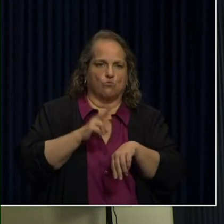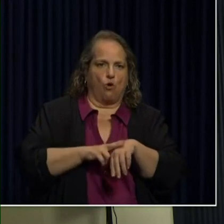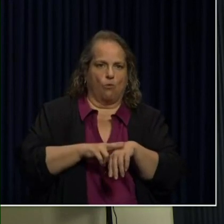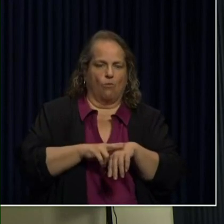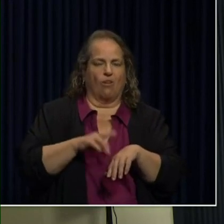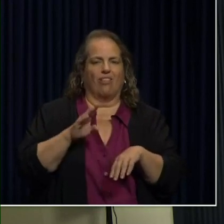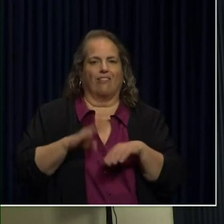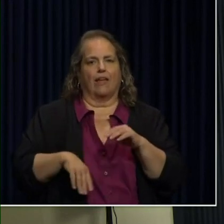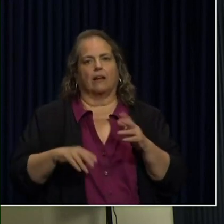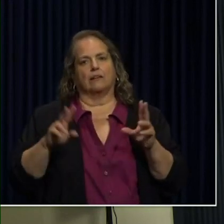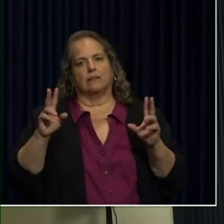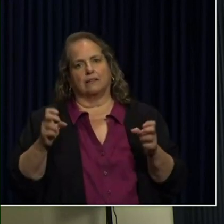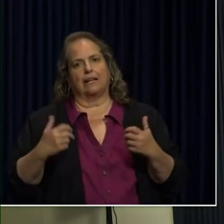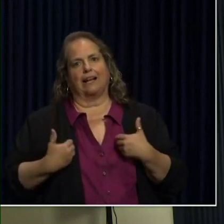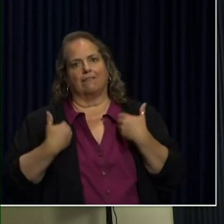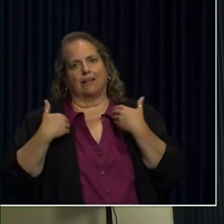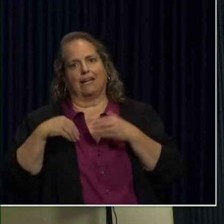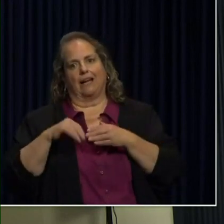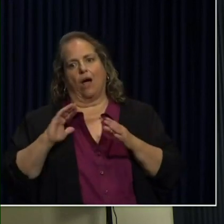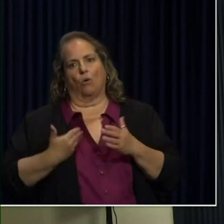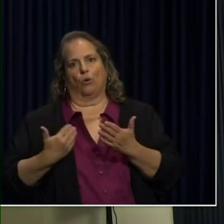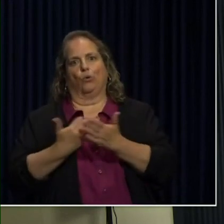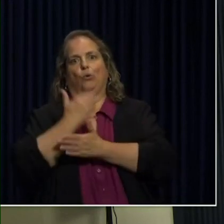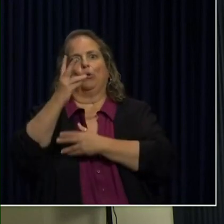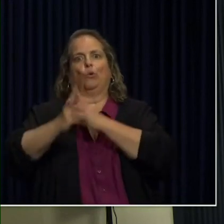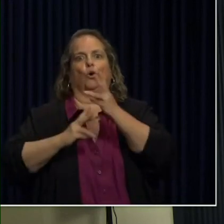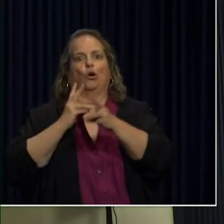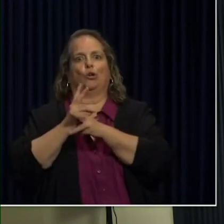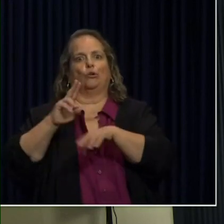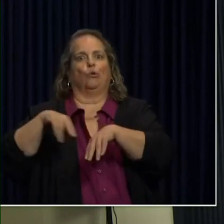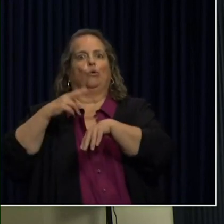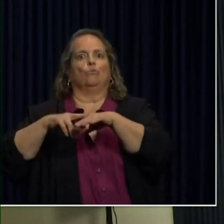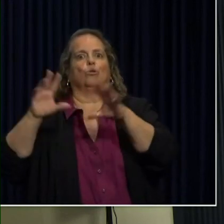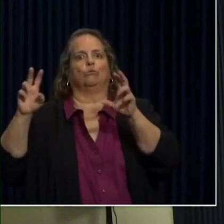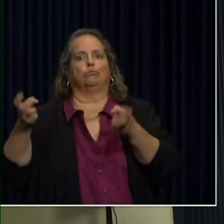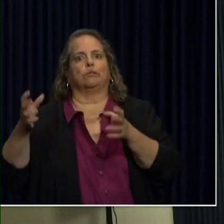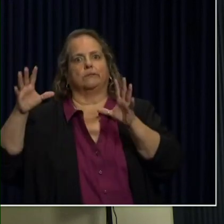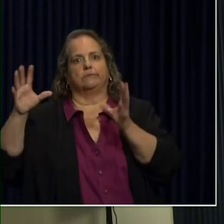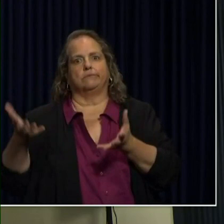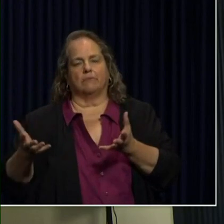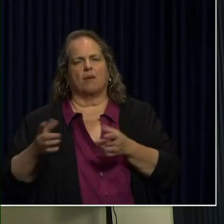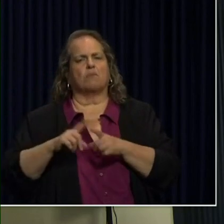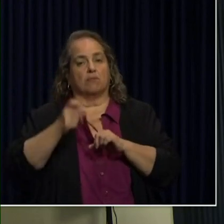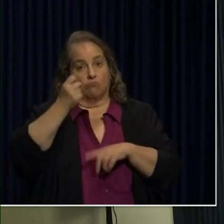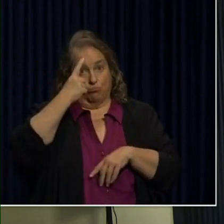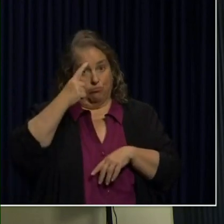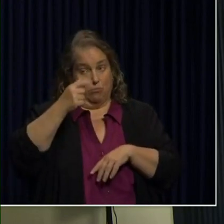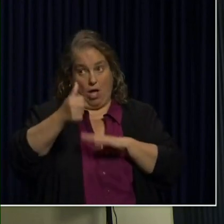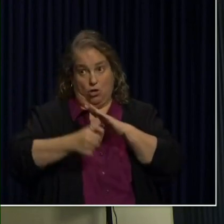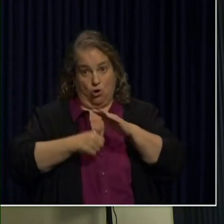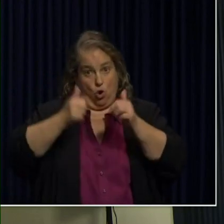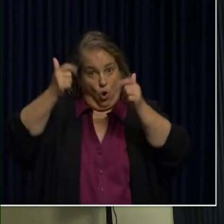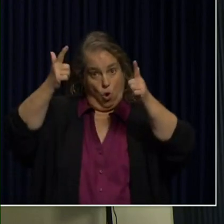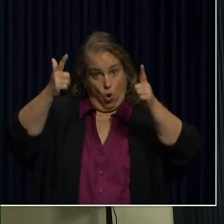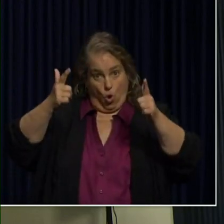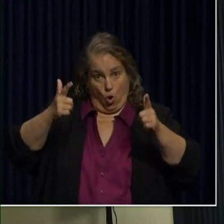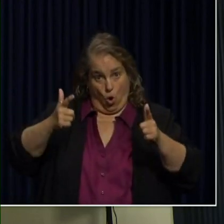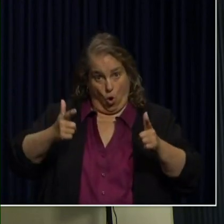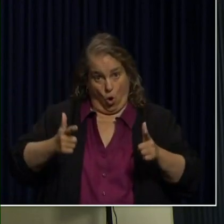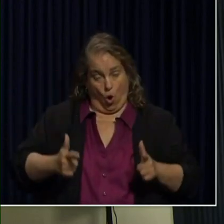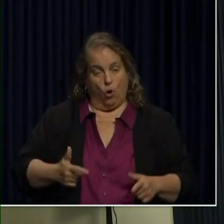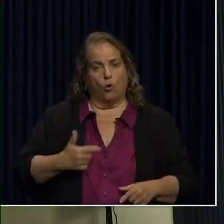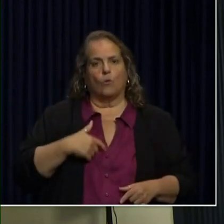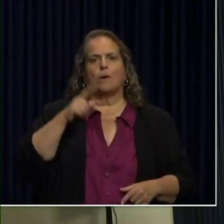living in our new normal. But under all of this is the important proposition that we got